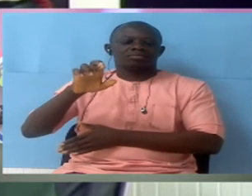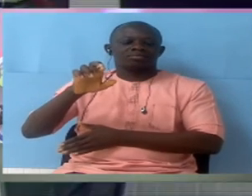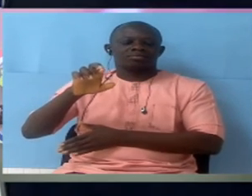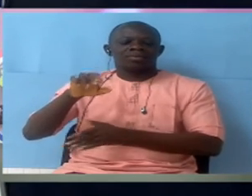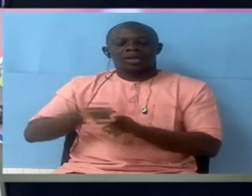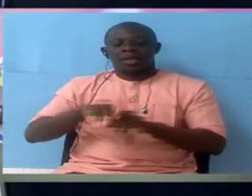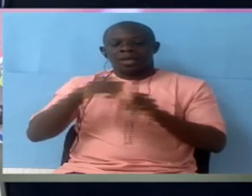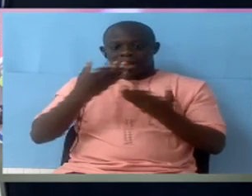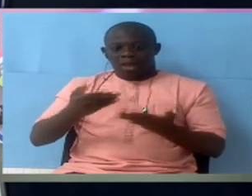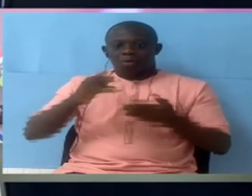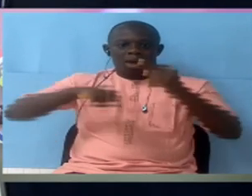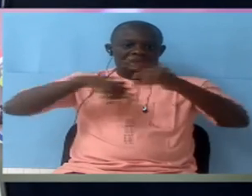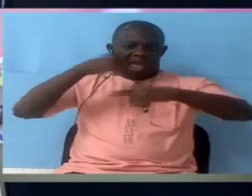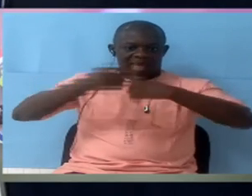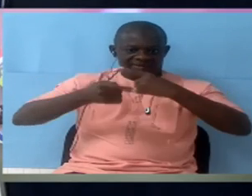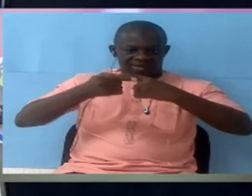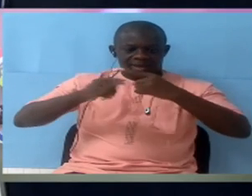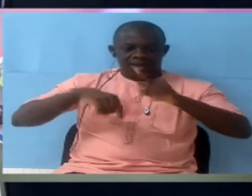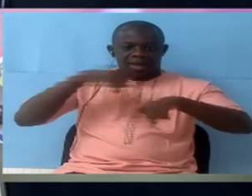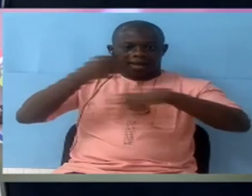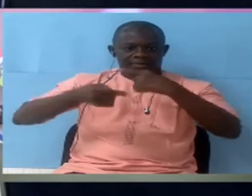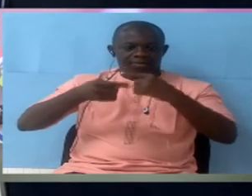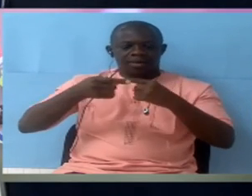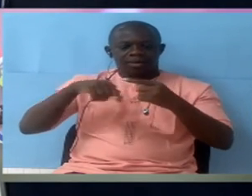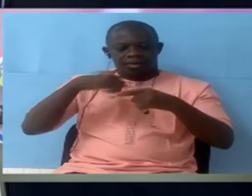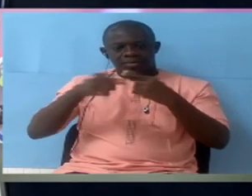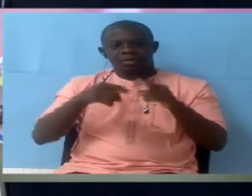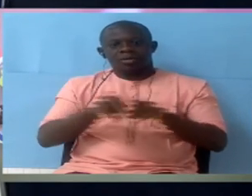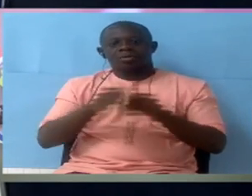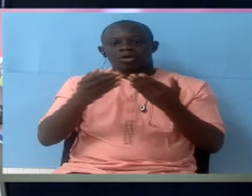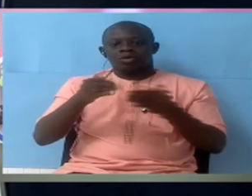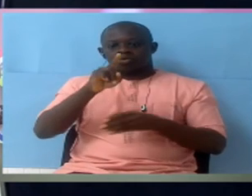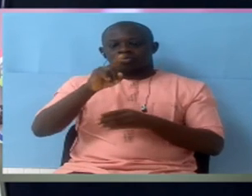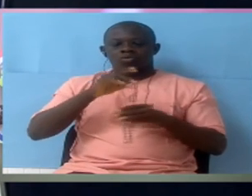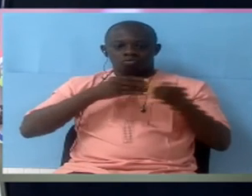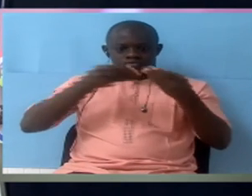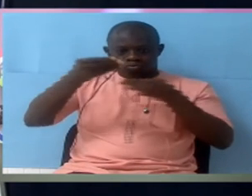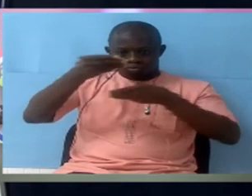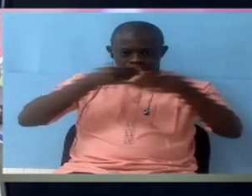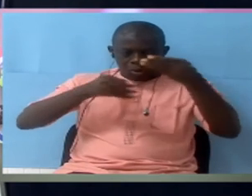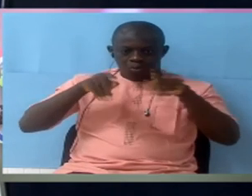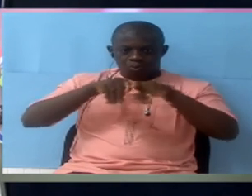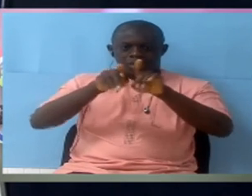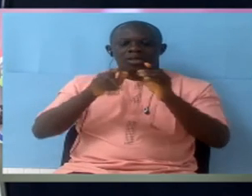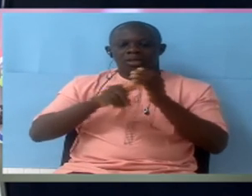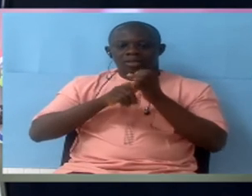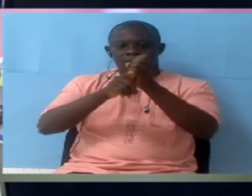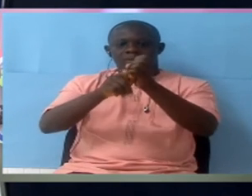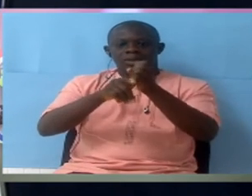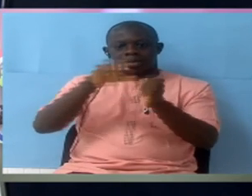After that interaction with the Deputy CDS. Ganaw